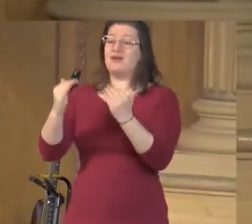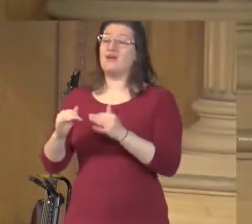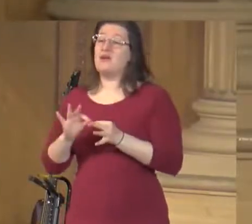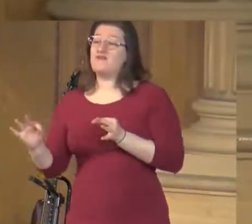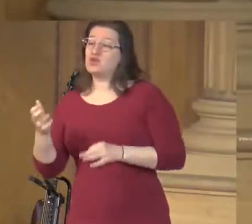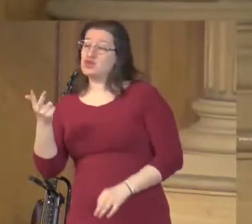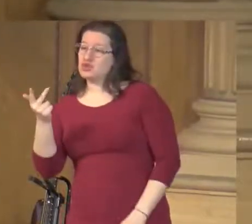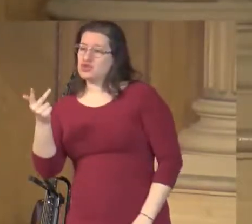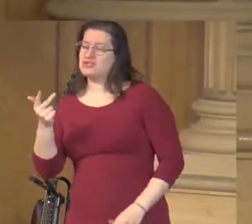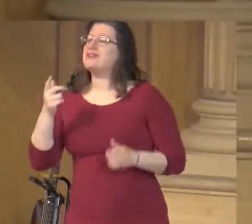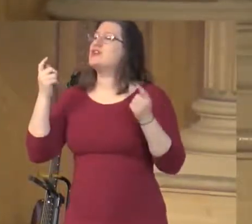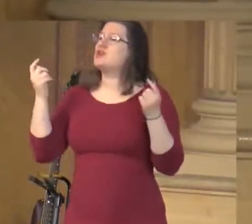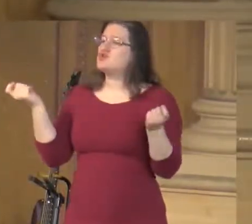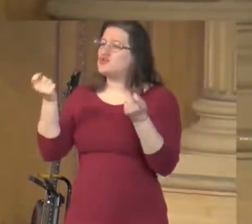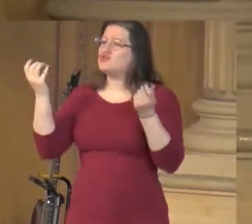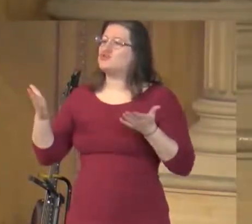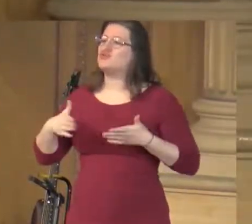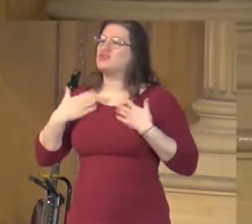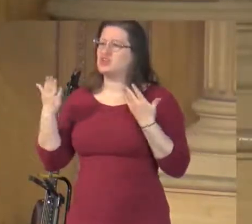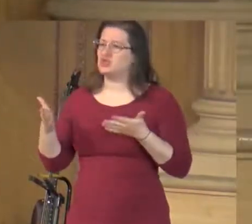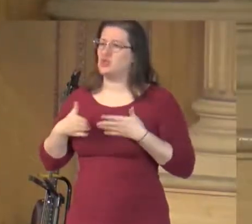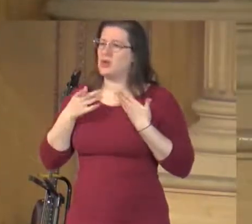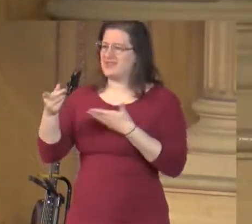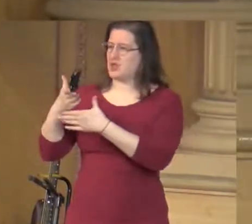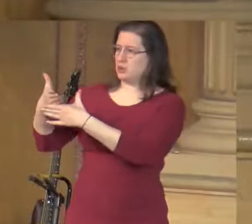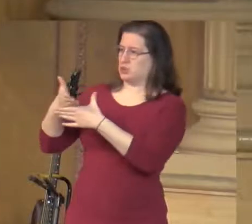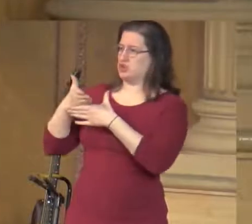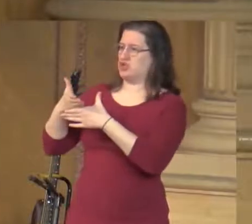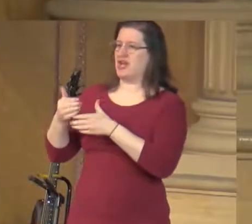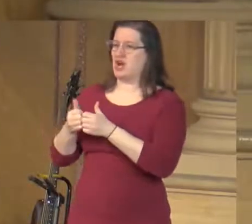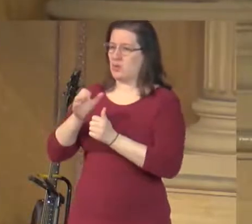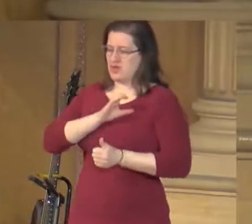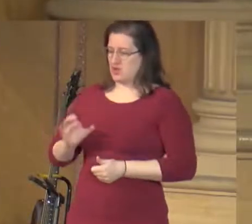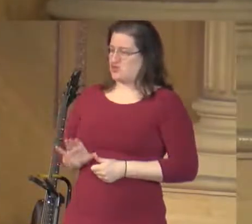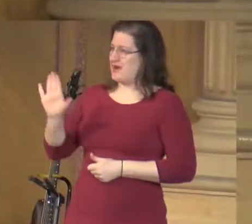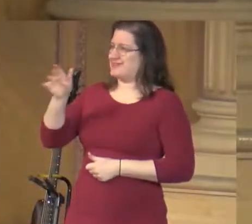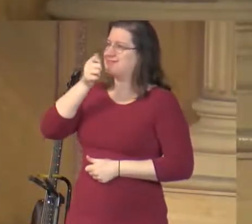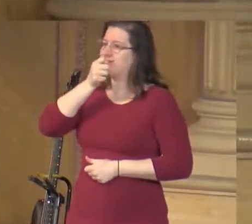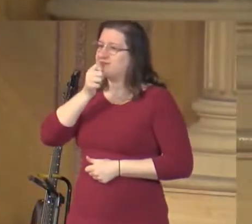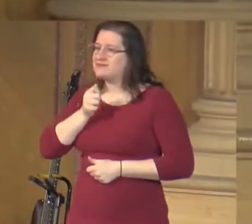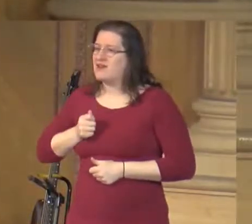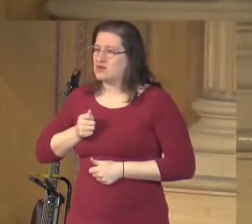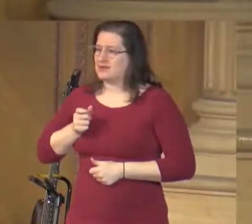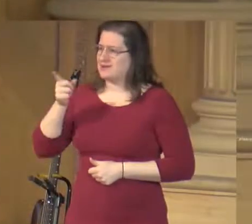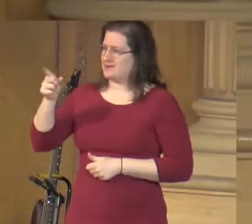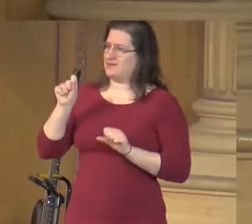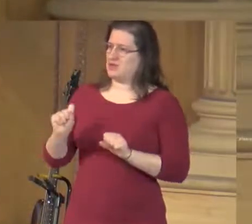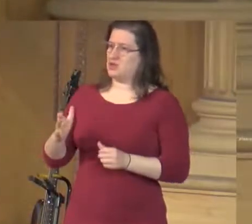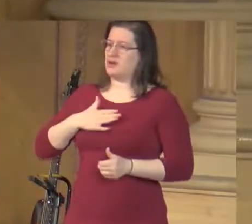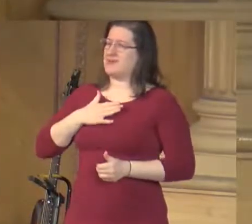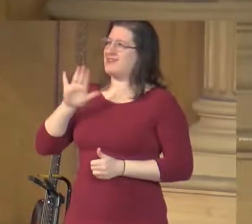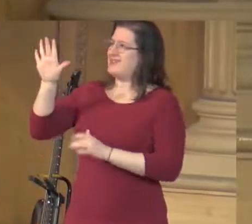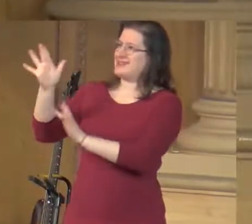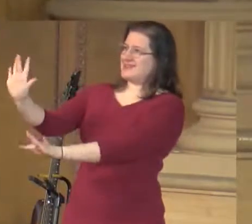But rejoice insofar as you share Christ's sufferings that you may also rejoice and be glad when his glory is revealed.